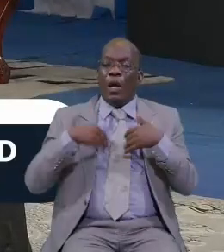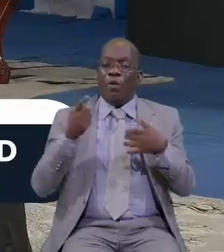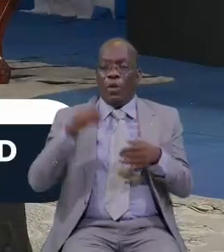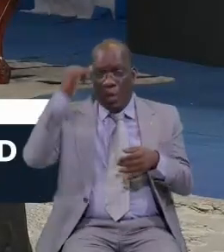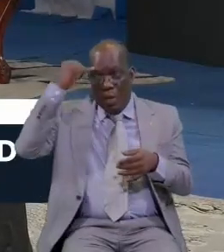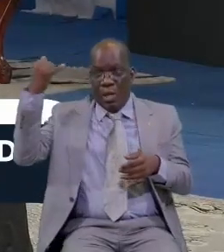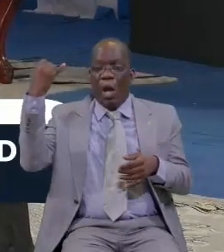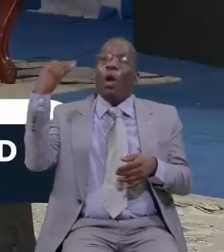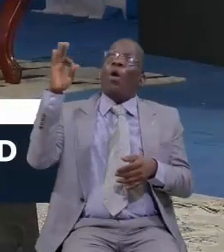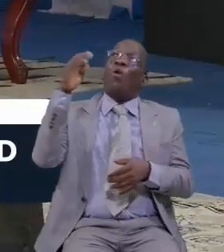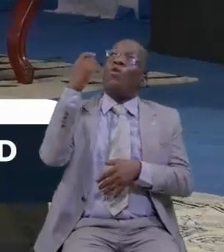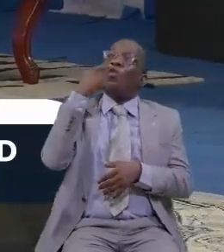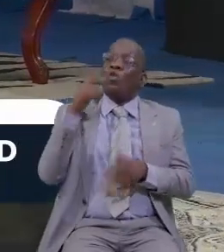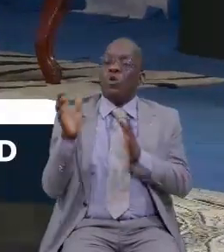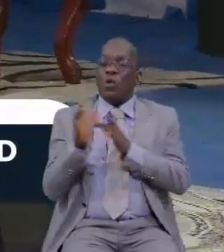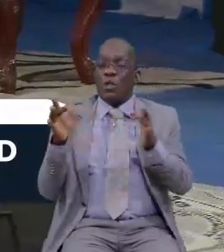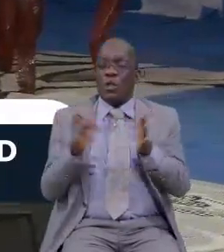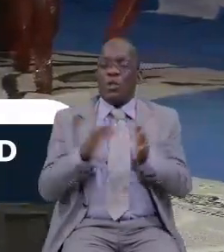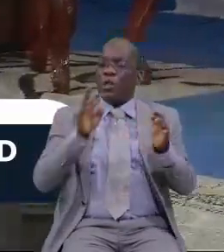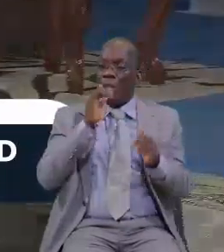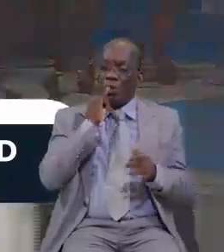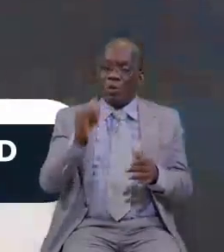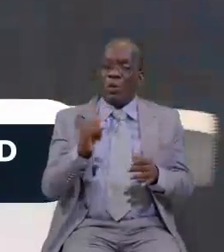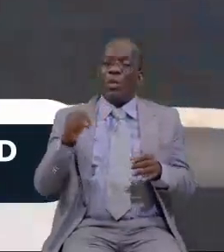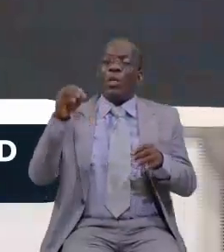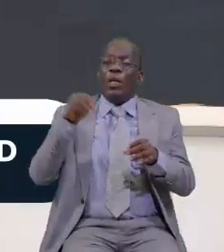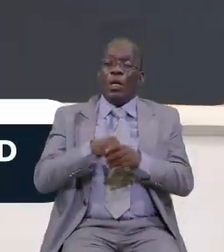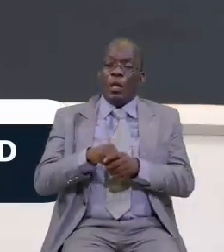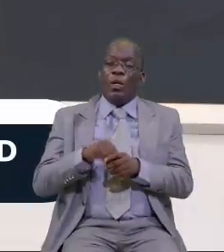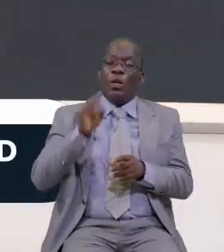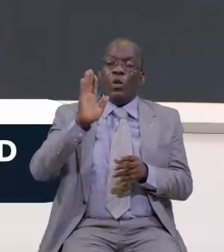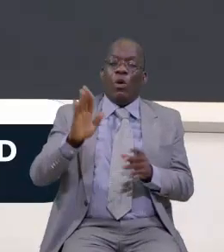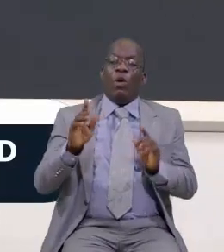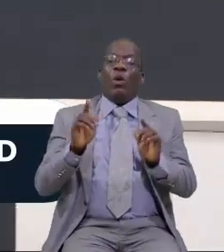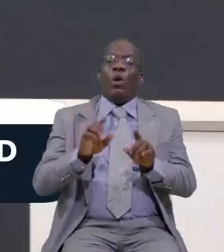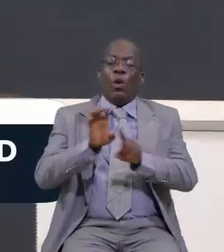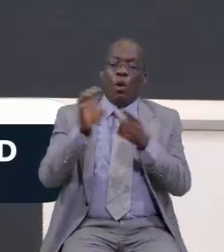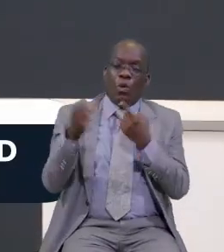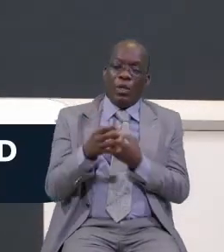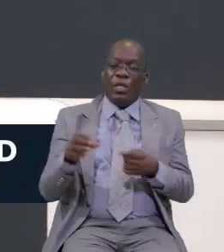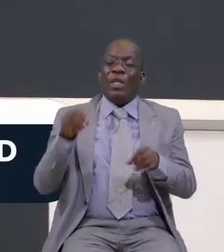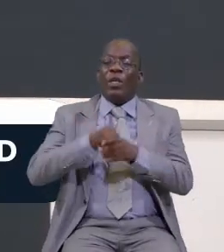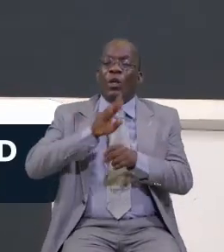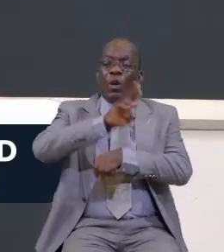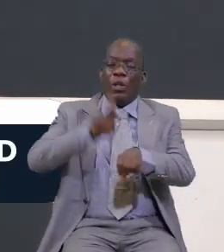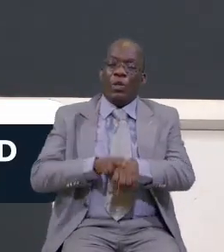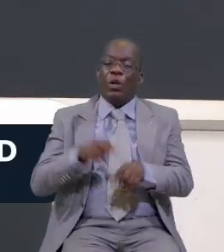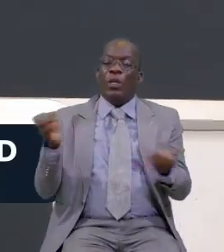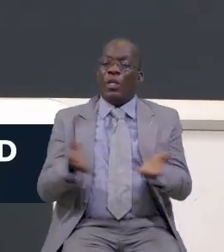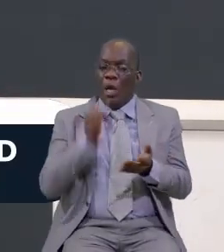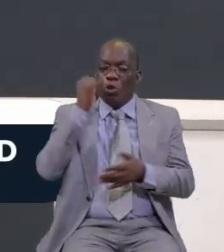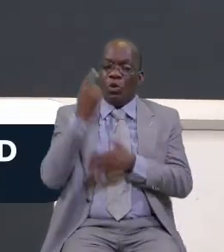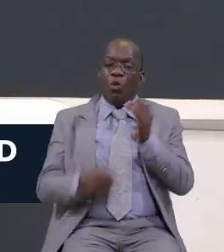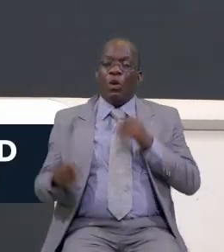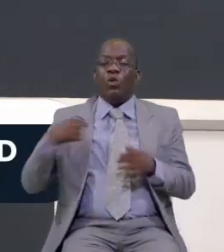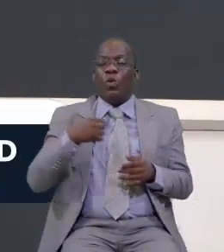they might in your own community, as they might in your own nation say, here is what we think about Jesus. Here is what we